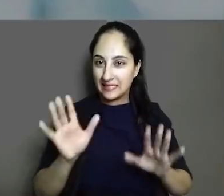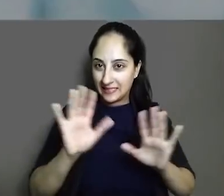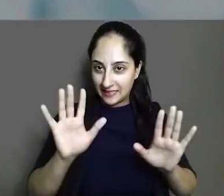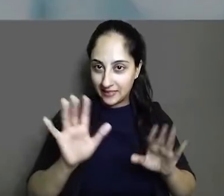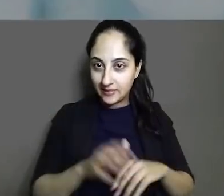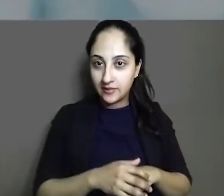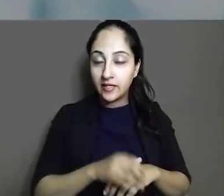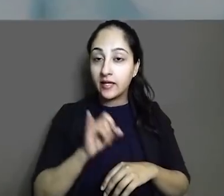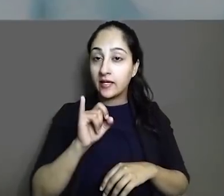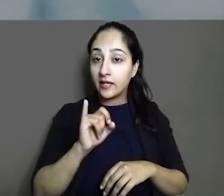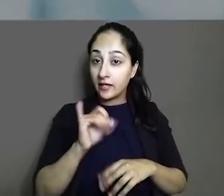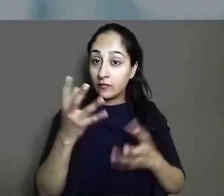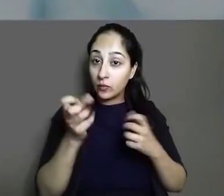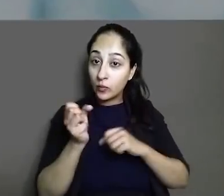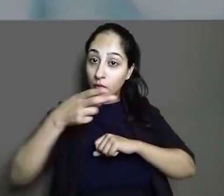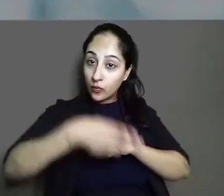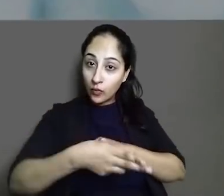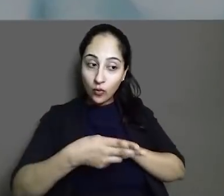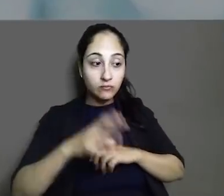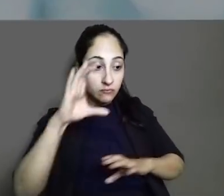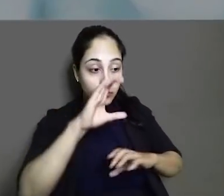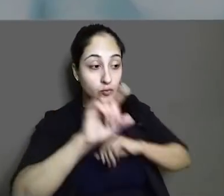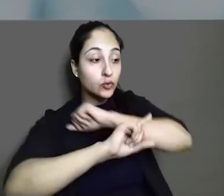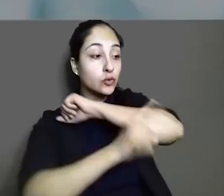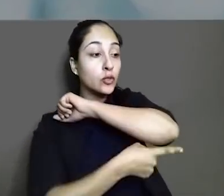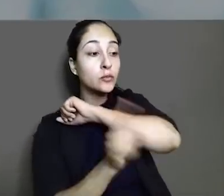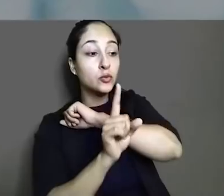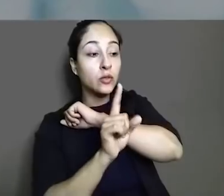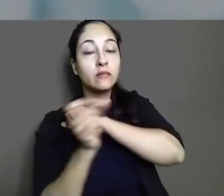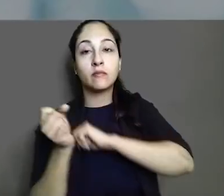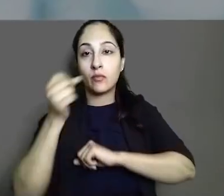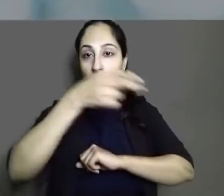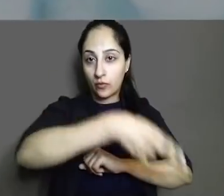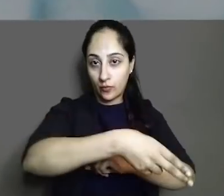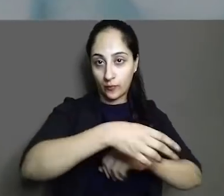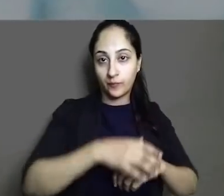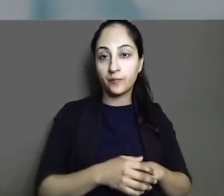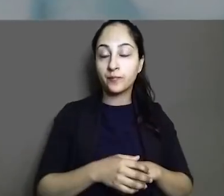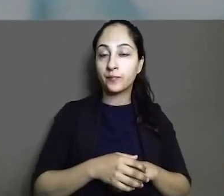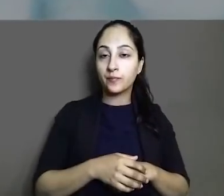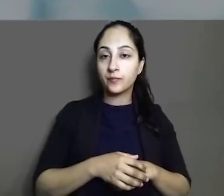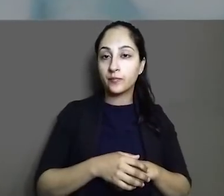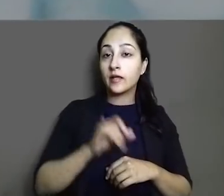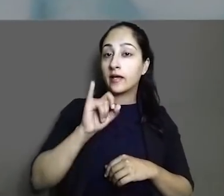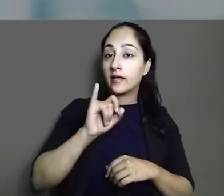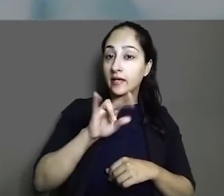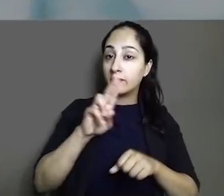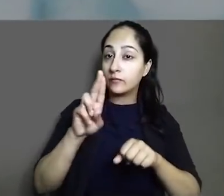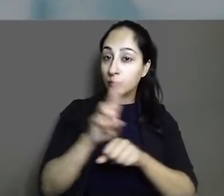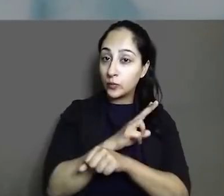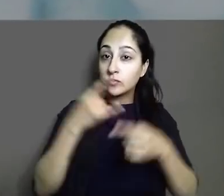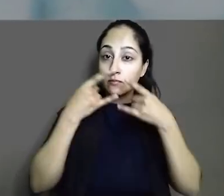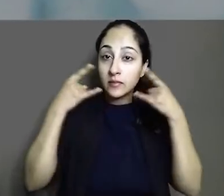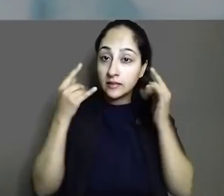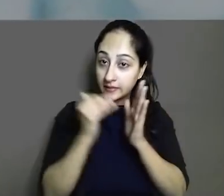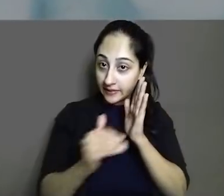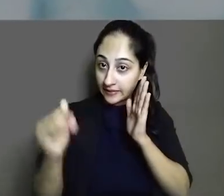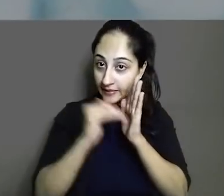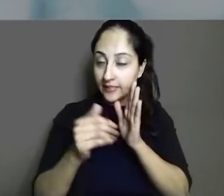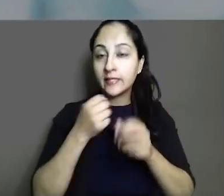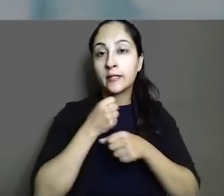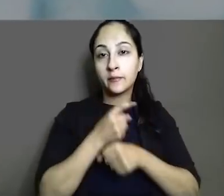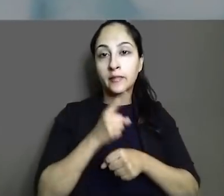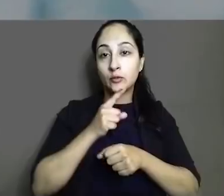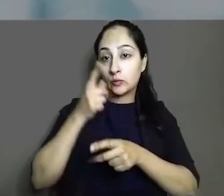I'm certainly leaving the conversation way better informed, and I'll be looking out for any more information